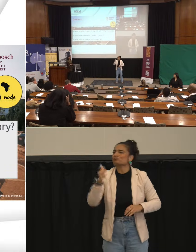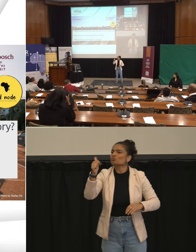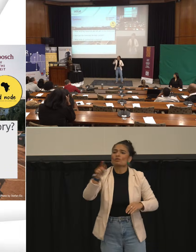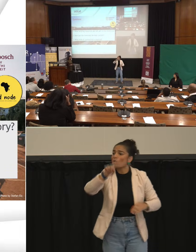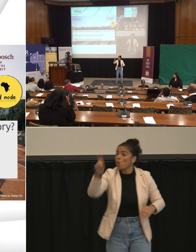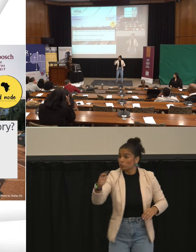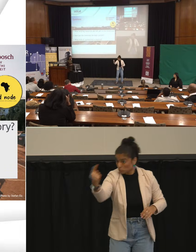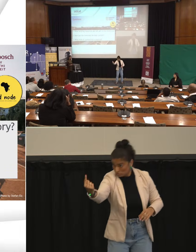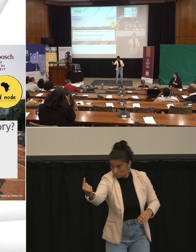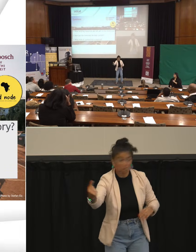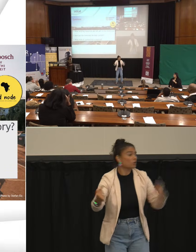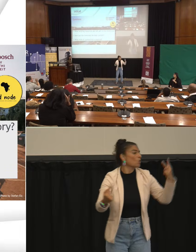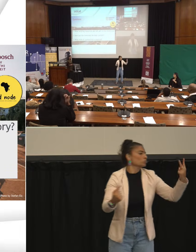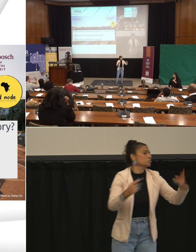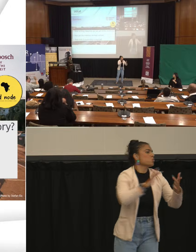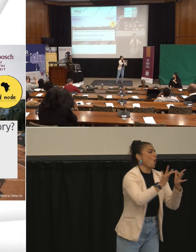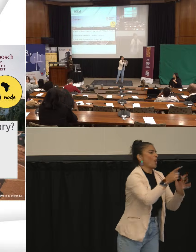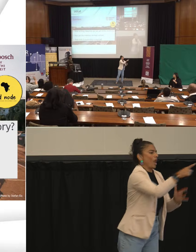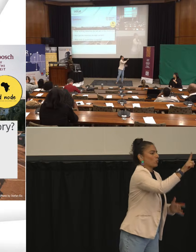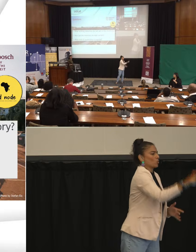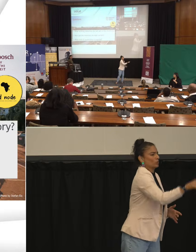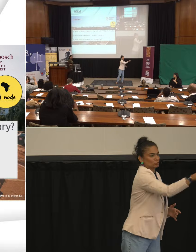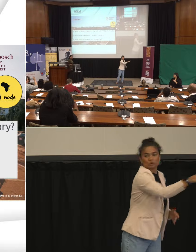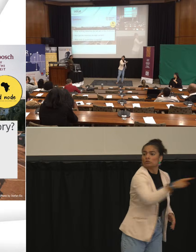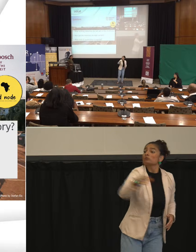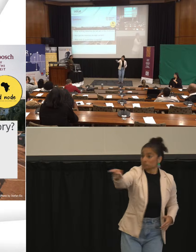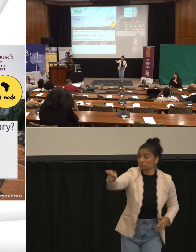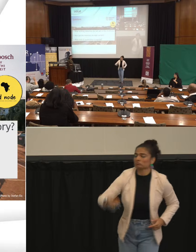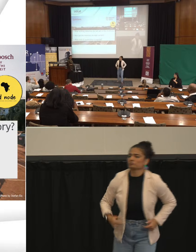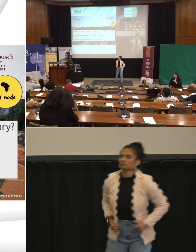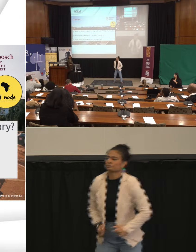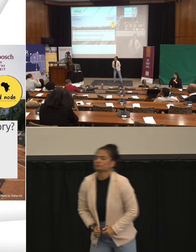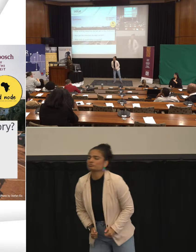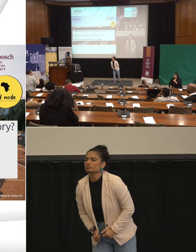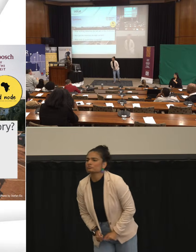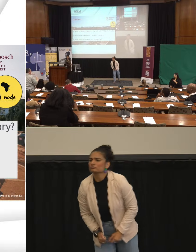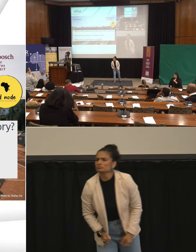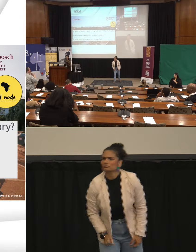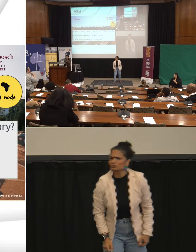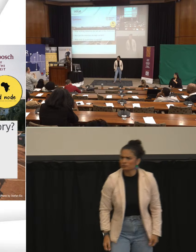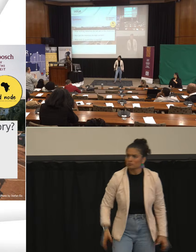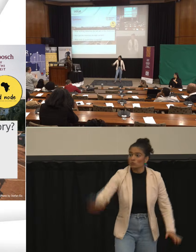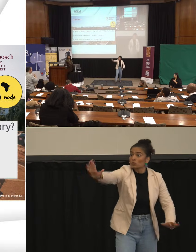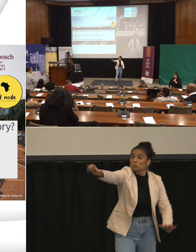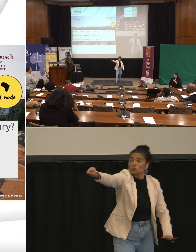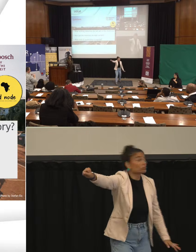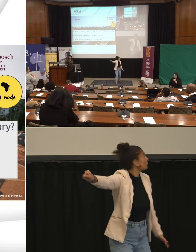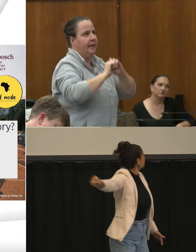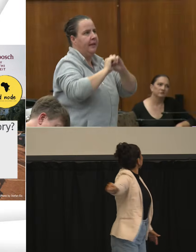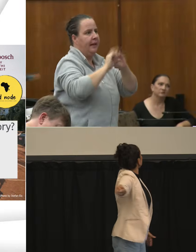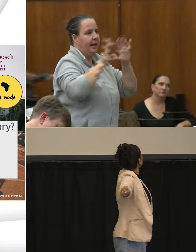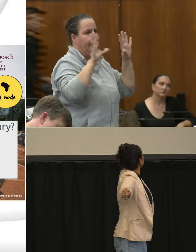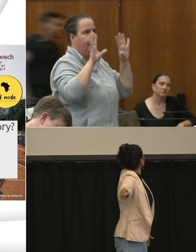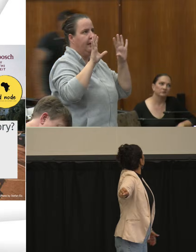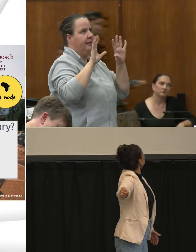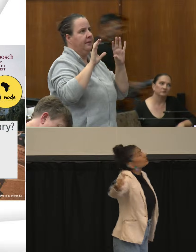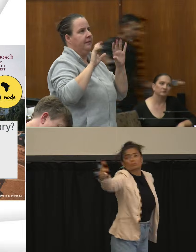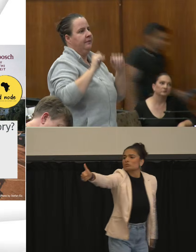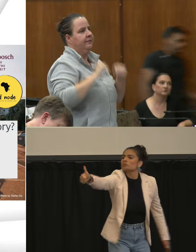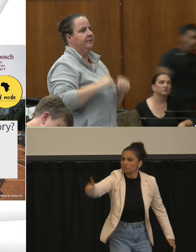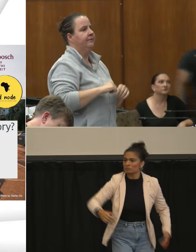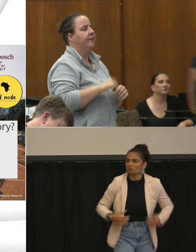might be able to have another session. Okay, we have 2 online comments and then 1 on the floor here.